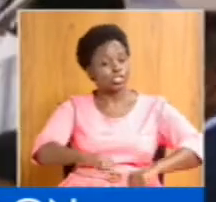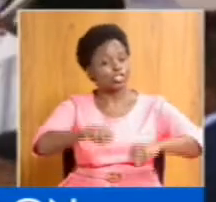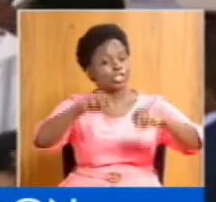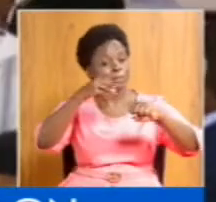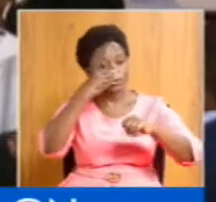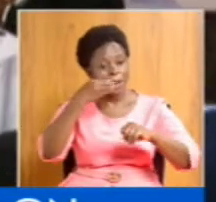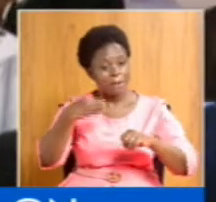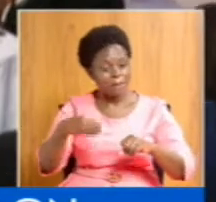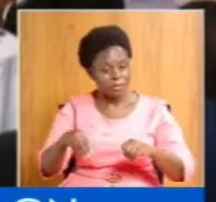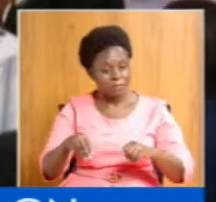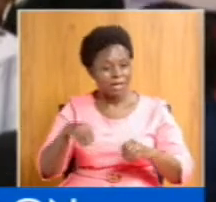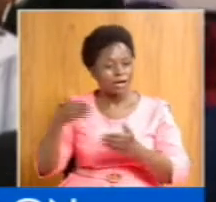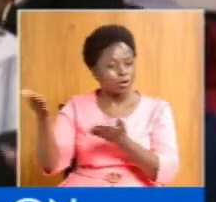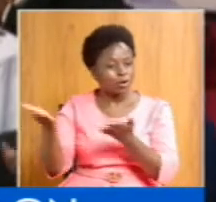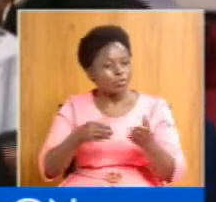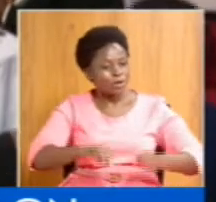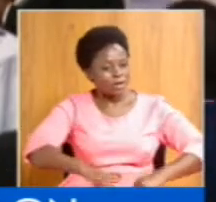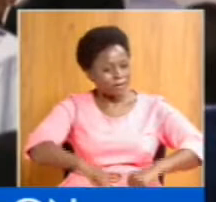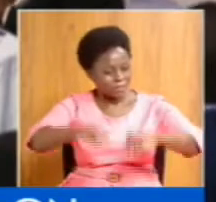welcome Rashida with a round of applause.